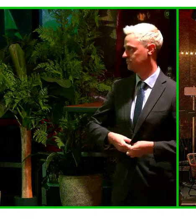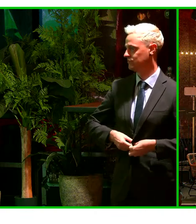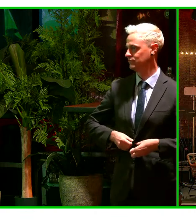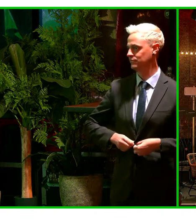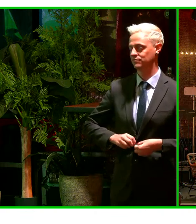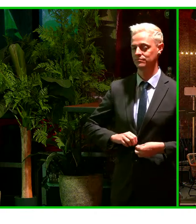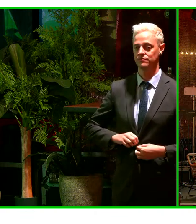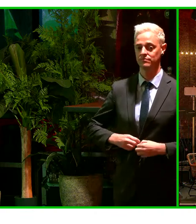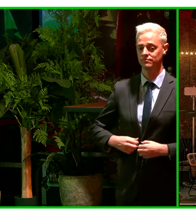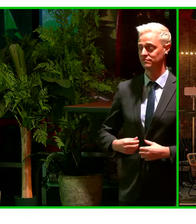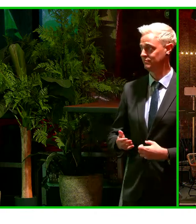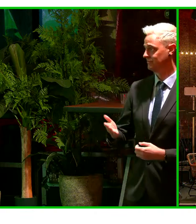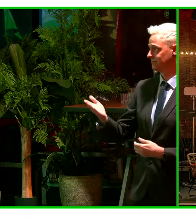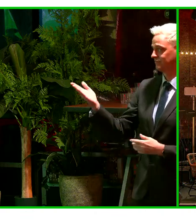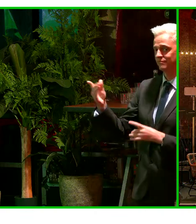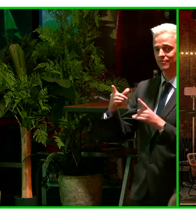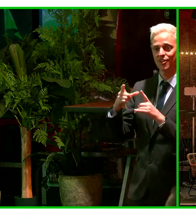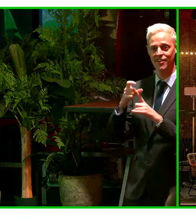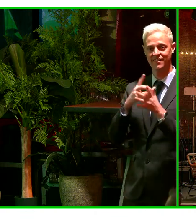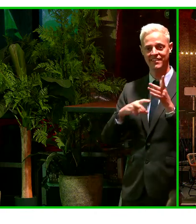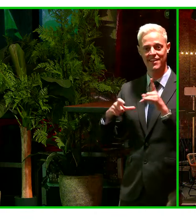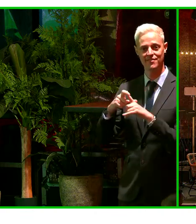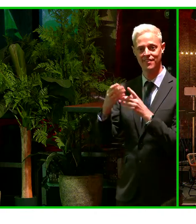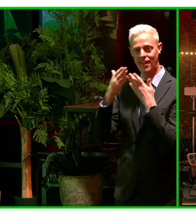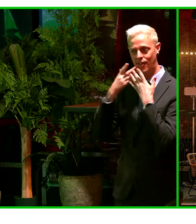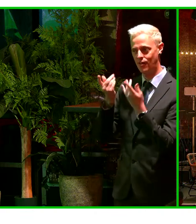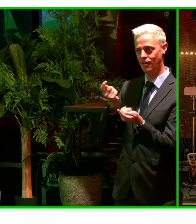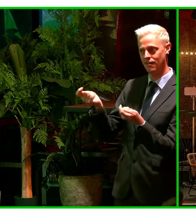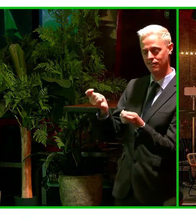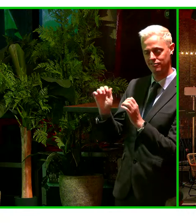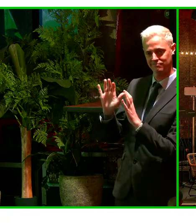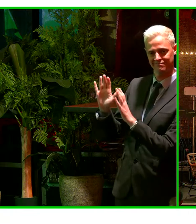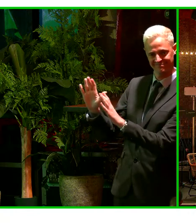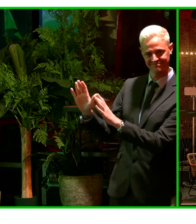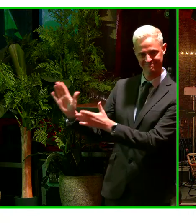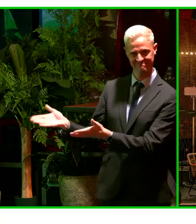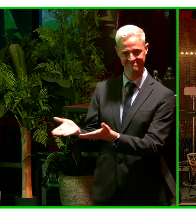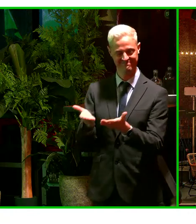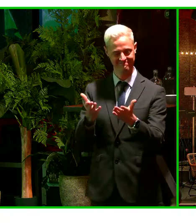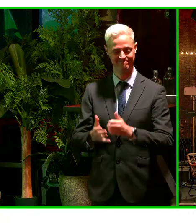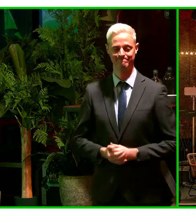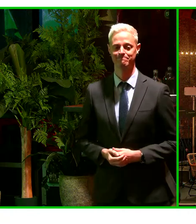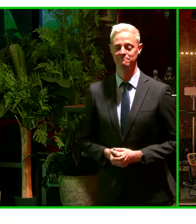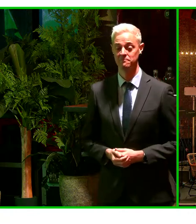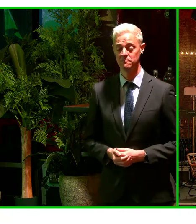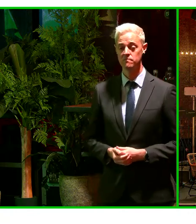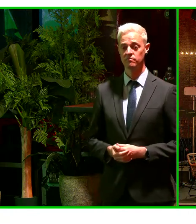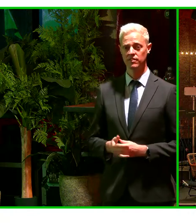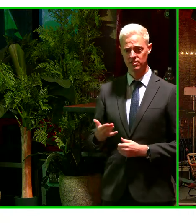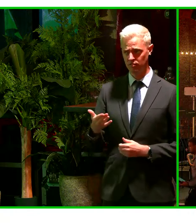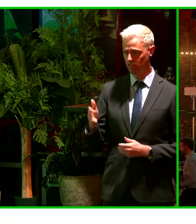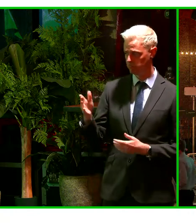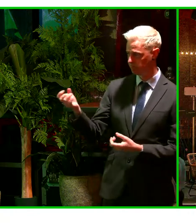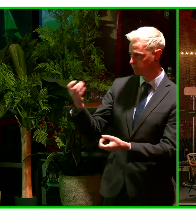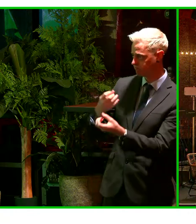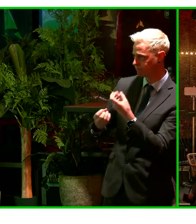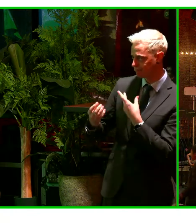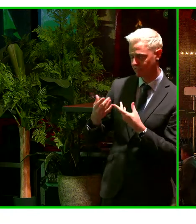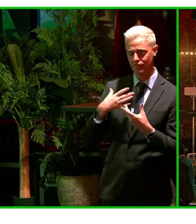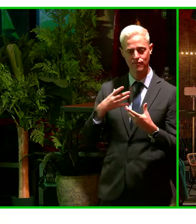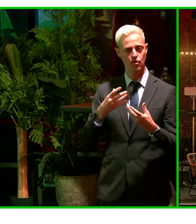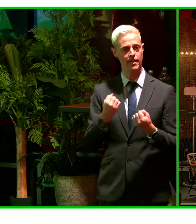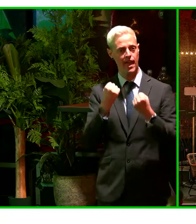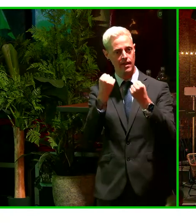Thank you, David. So we've heard a couple of times that the challenge is to make the energy transition sexy and